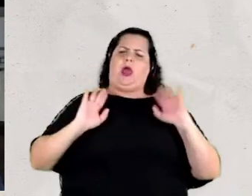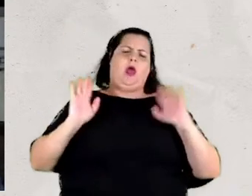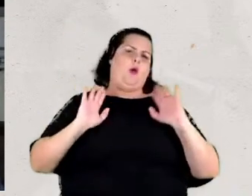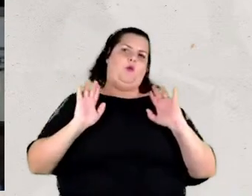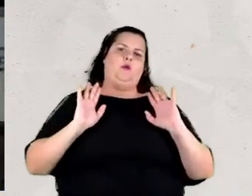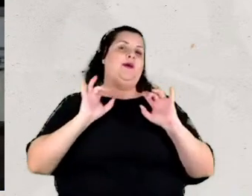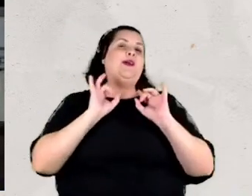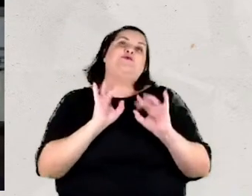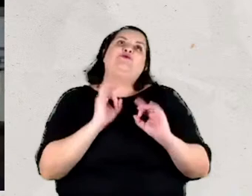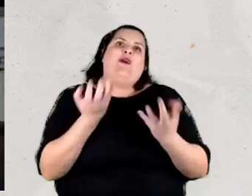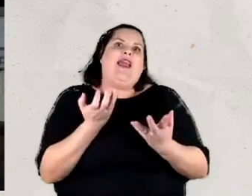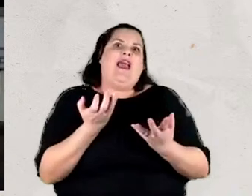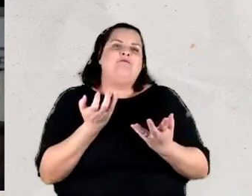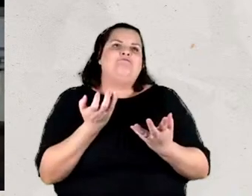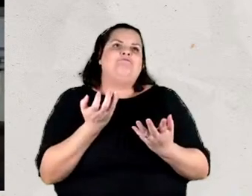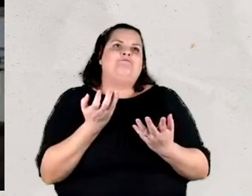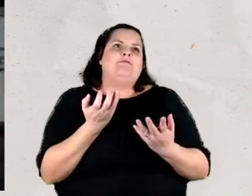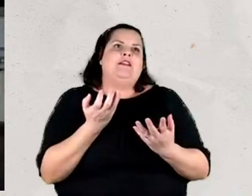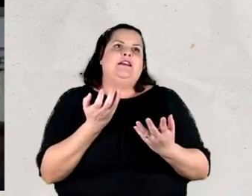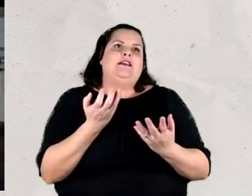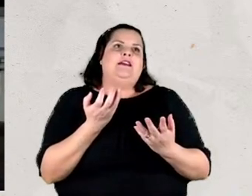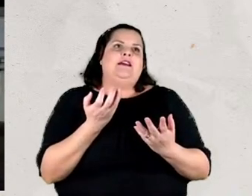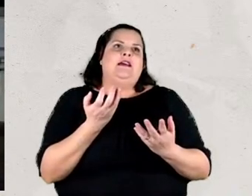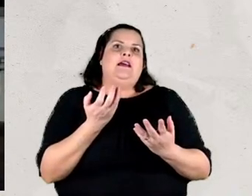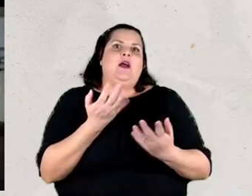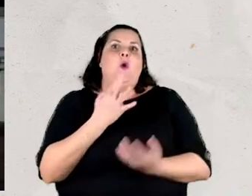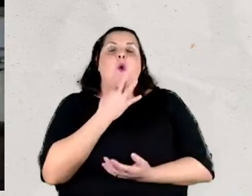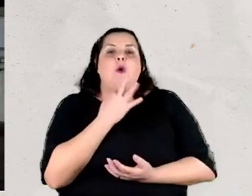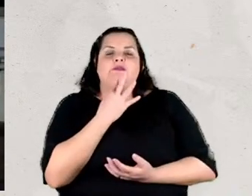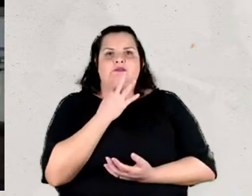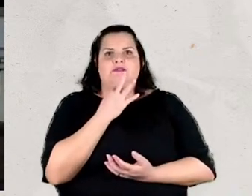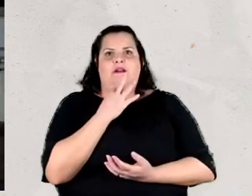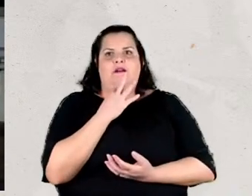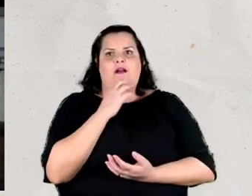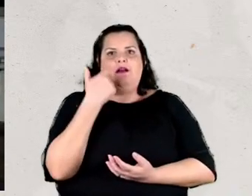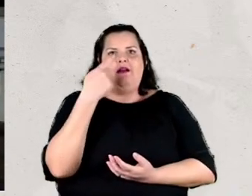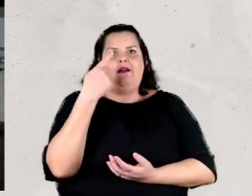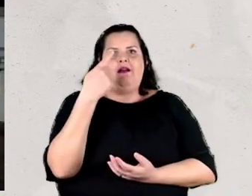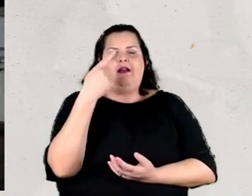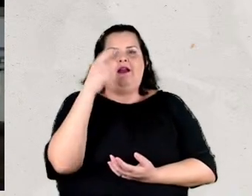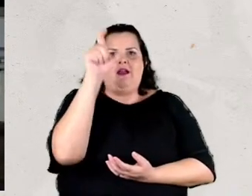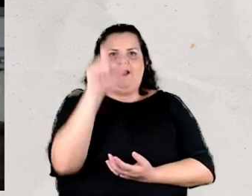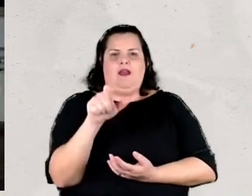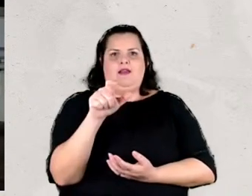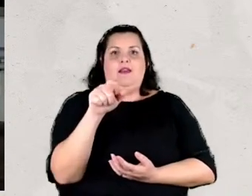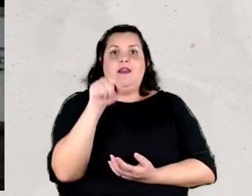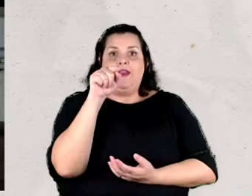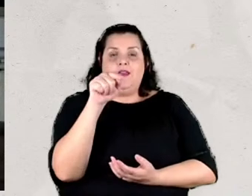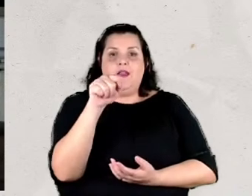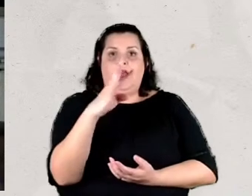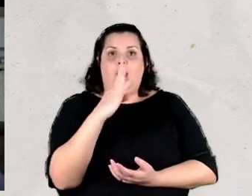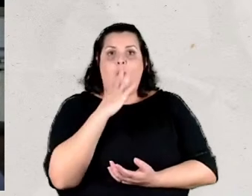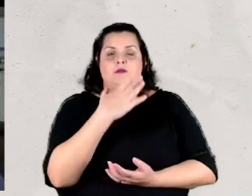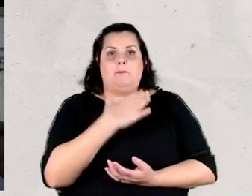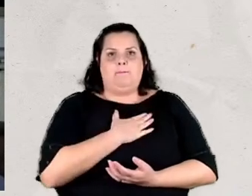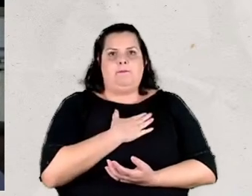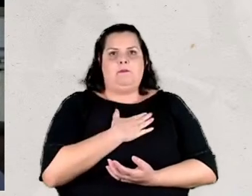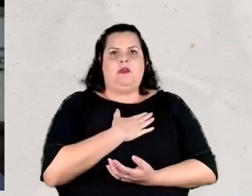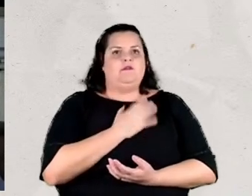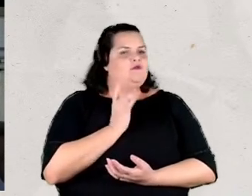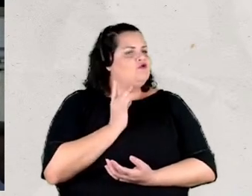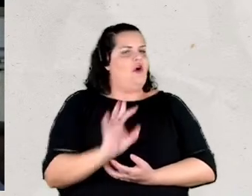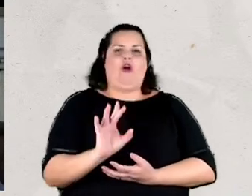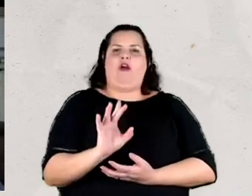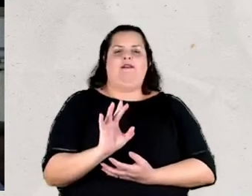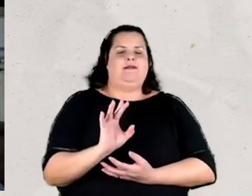is because the way in which this conflict is conducted is as an attempt to erase the